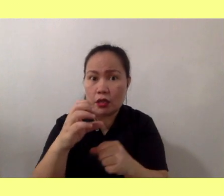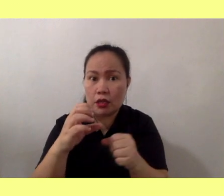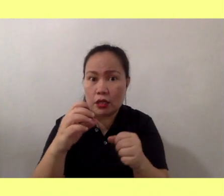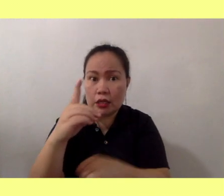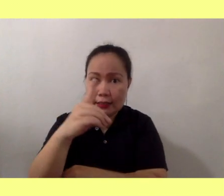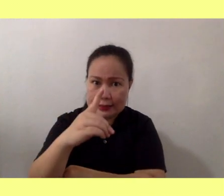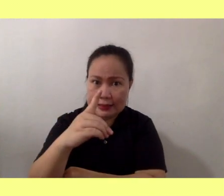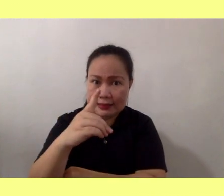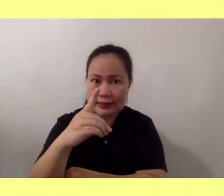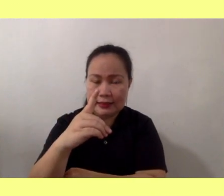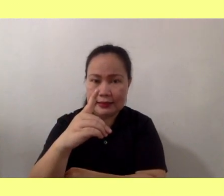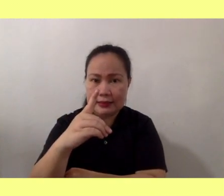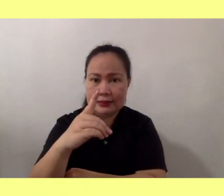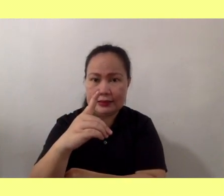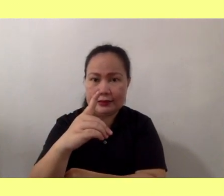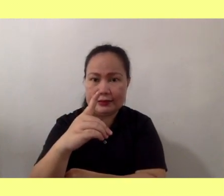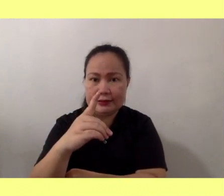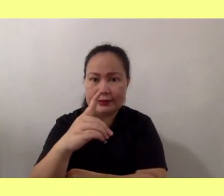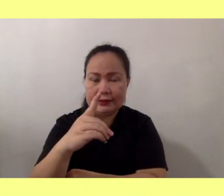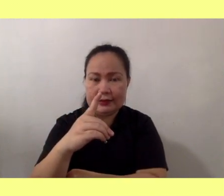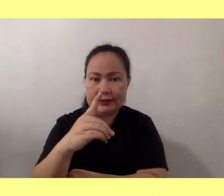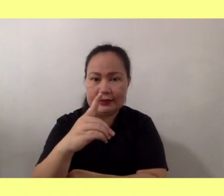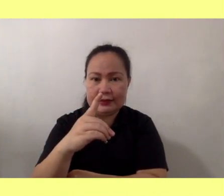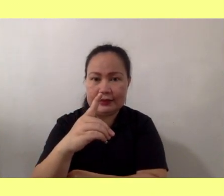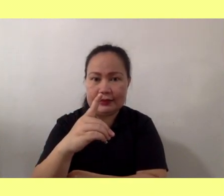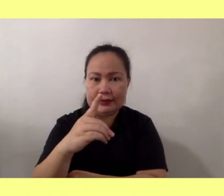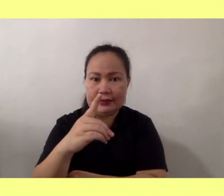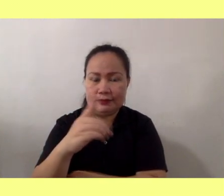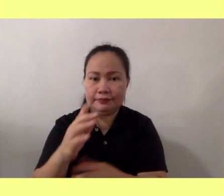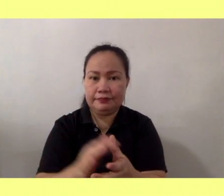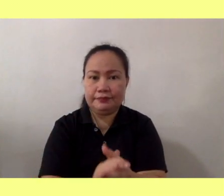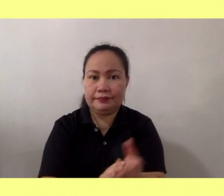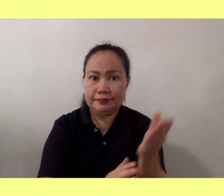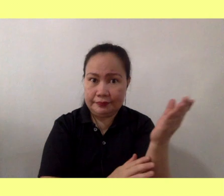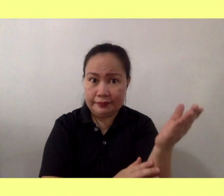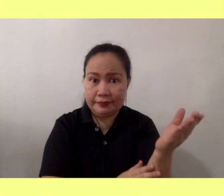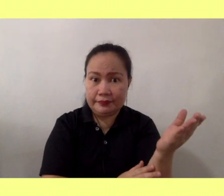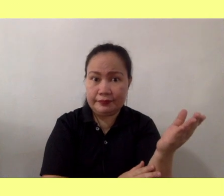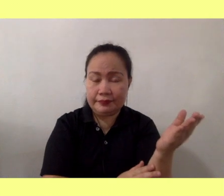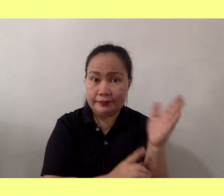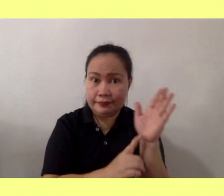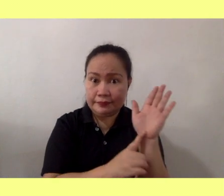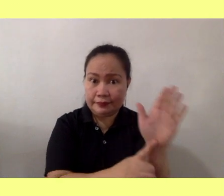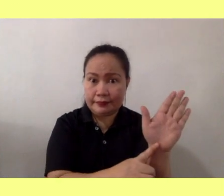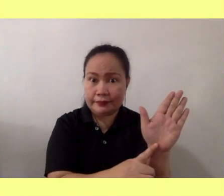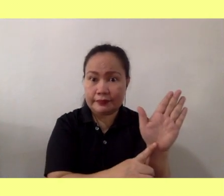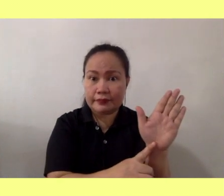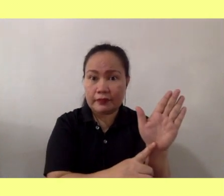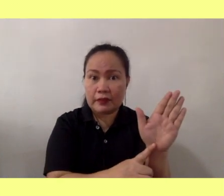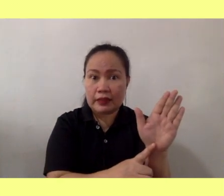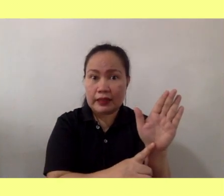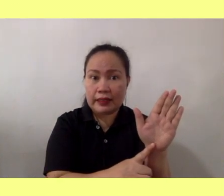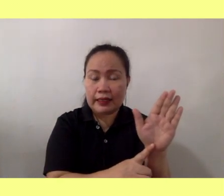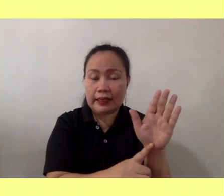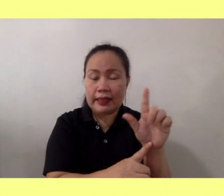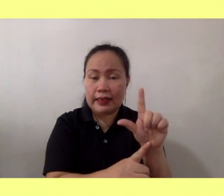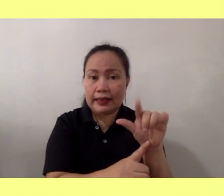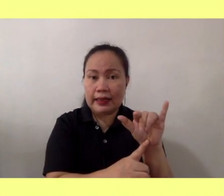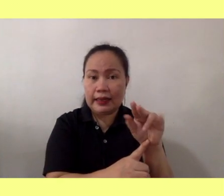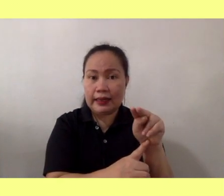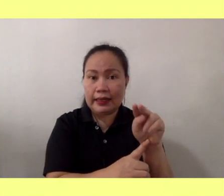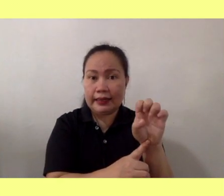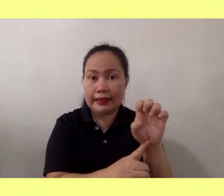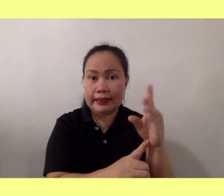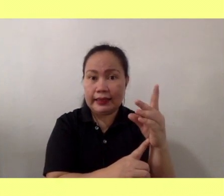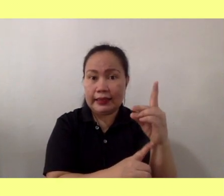script letter. So, ito siya. So, this figure or this illustration is